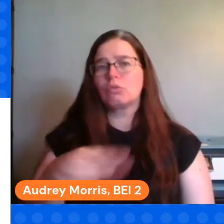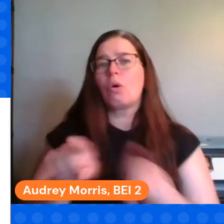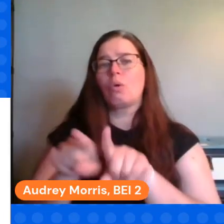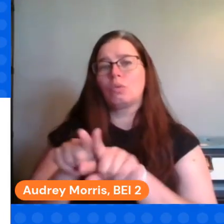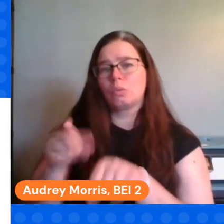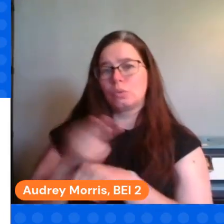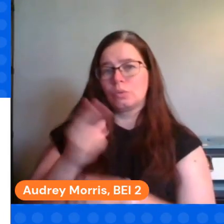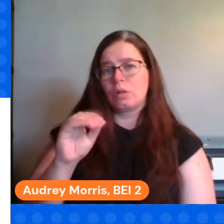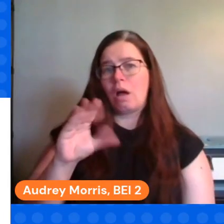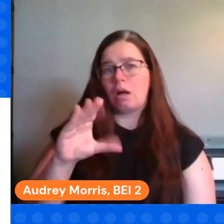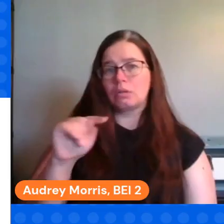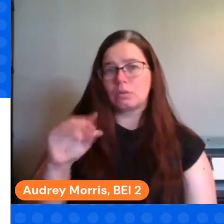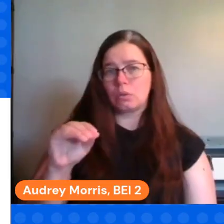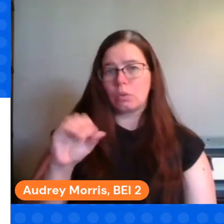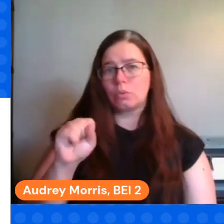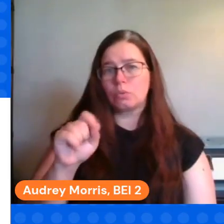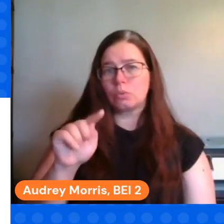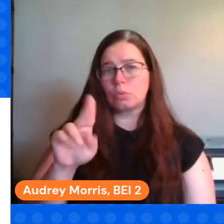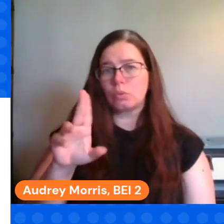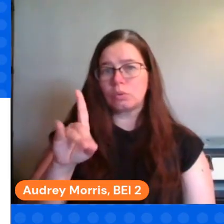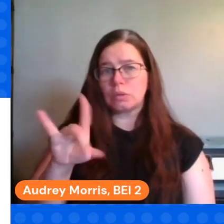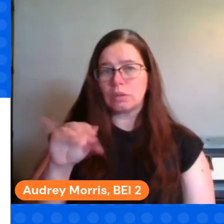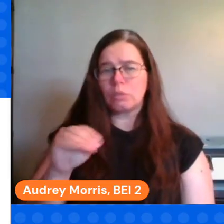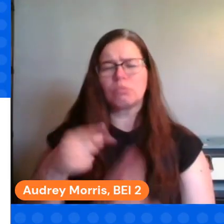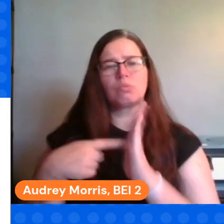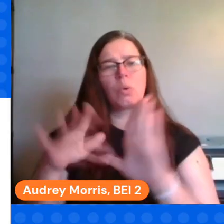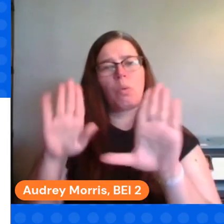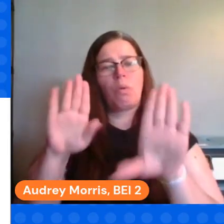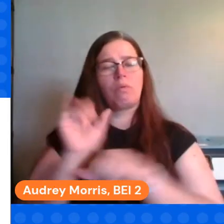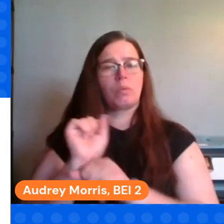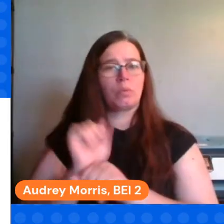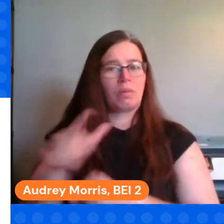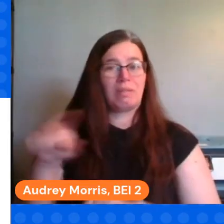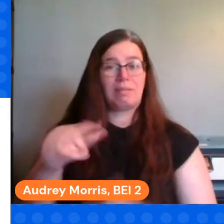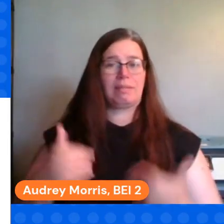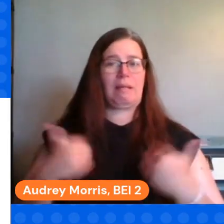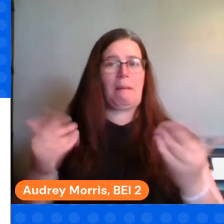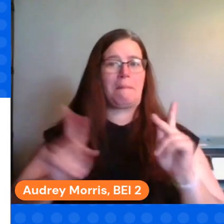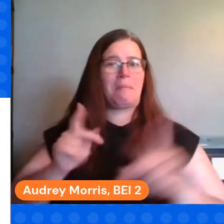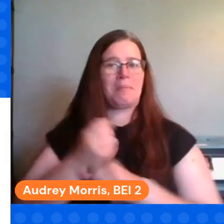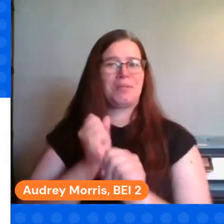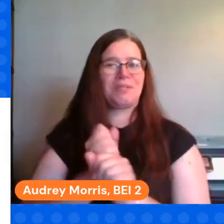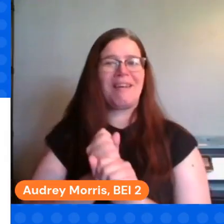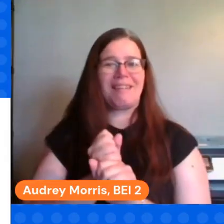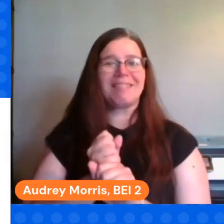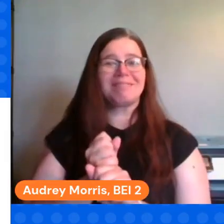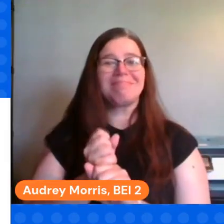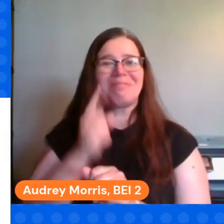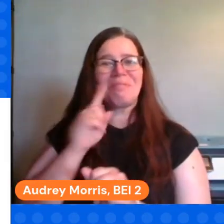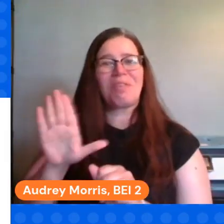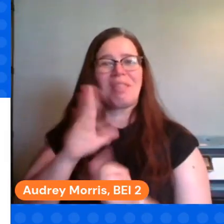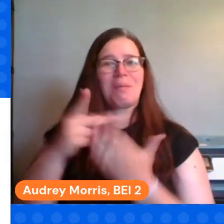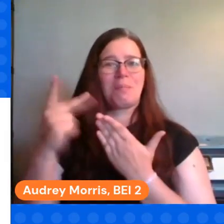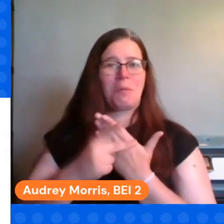wonderful works that young people have created as part of their program.